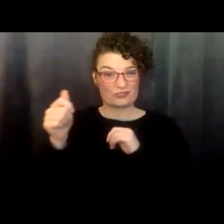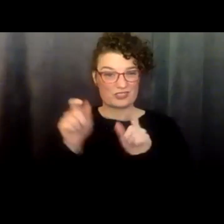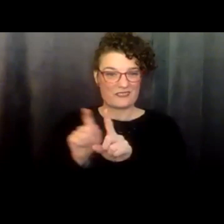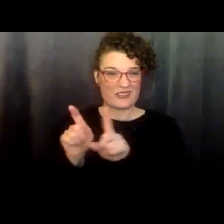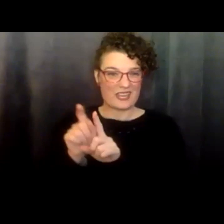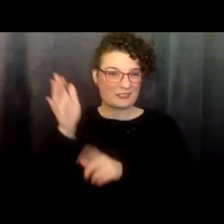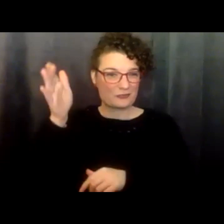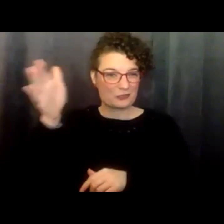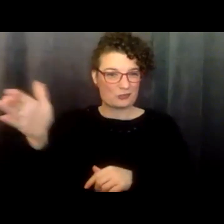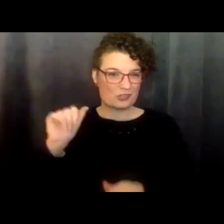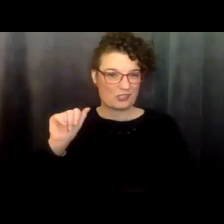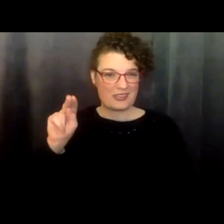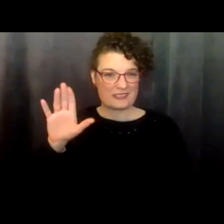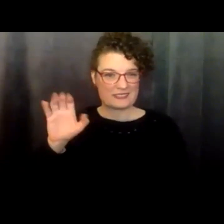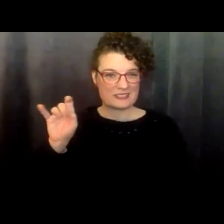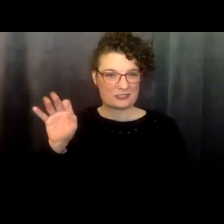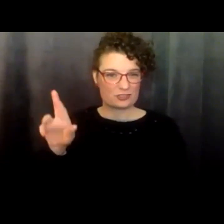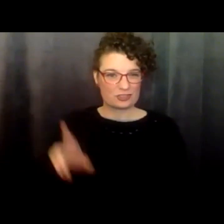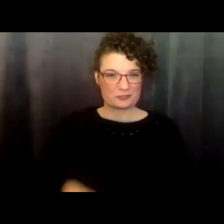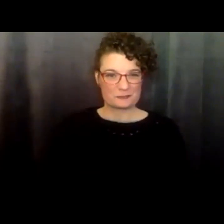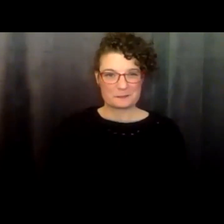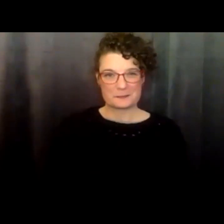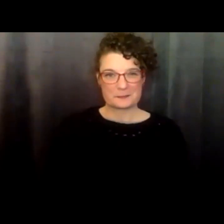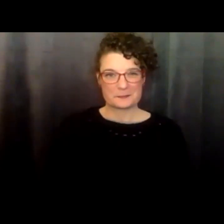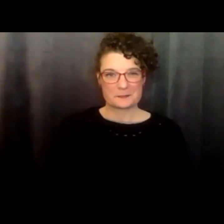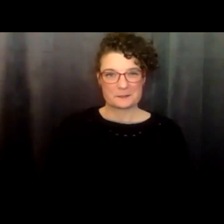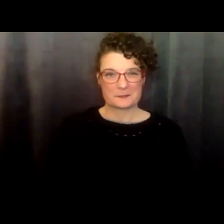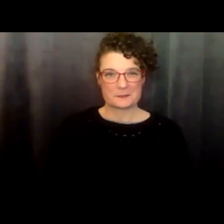ancestor. Yeah.